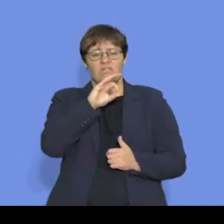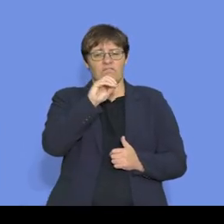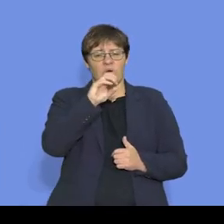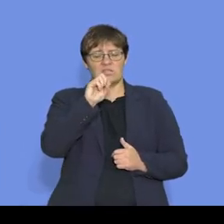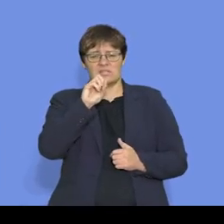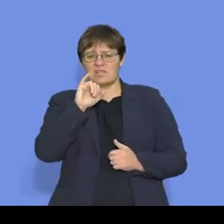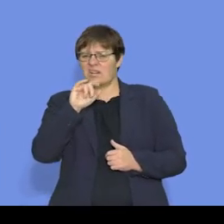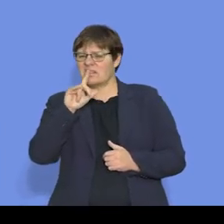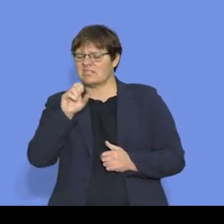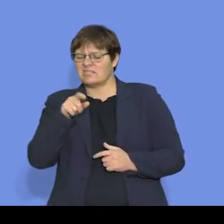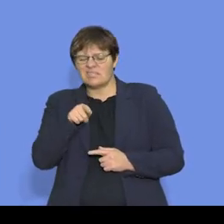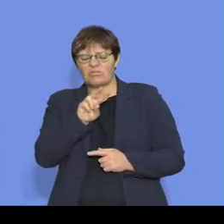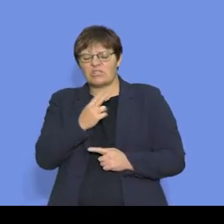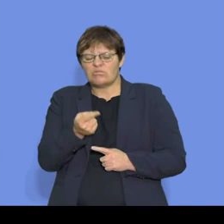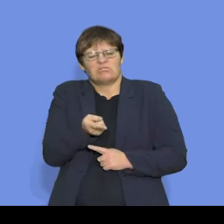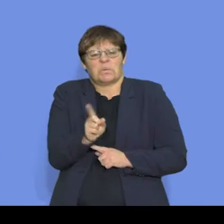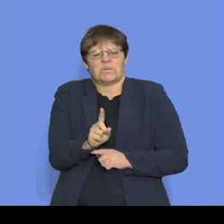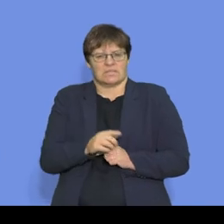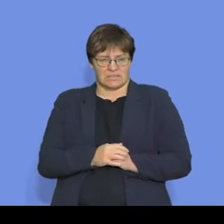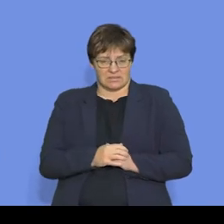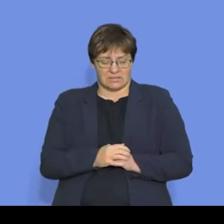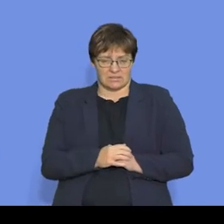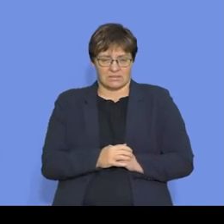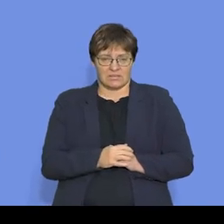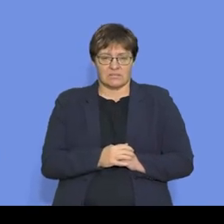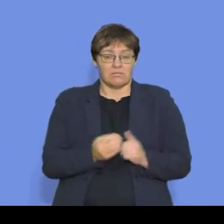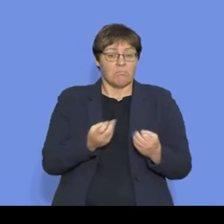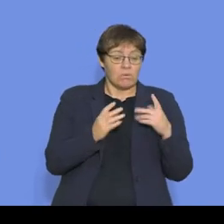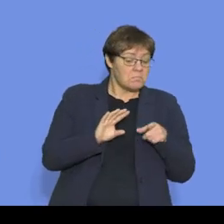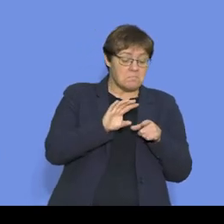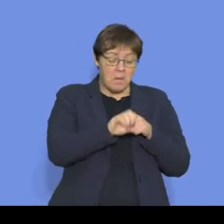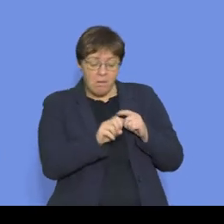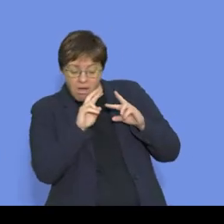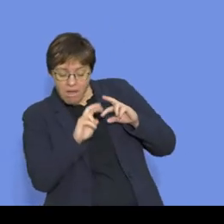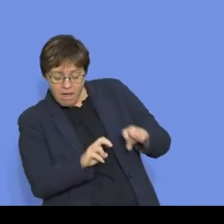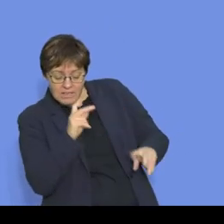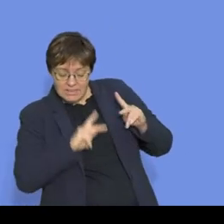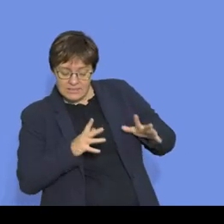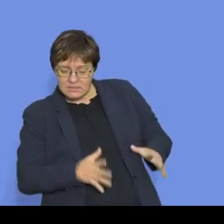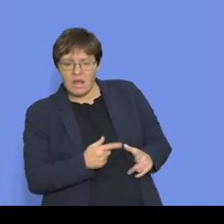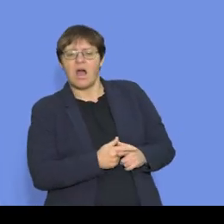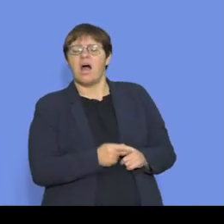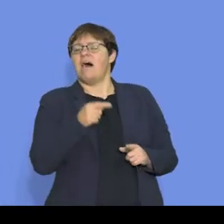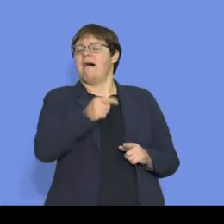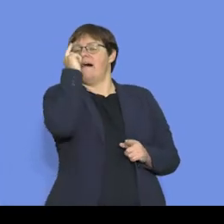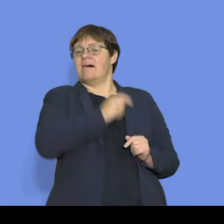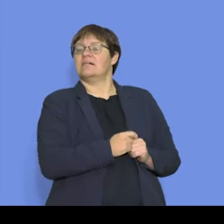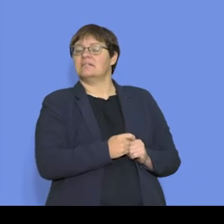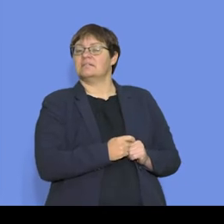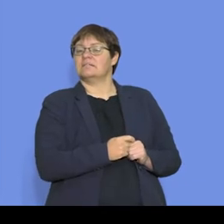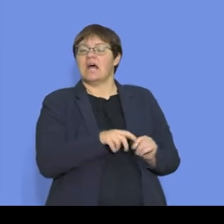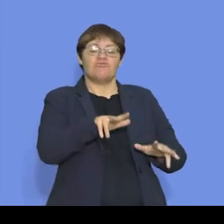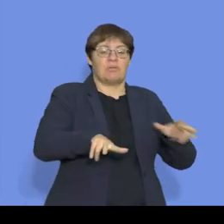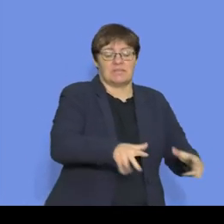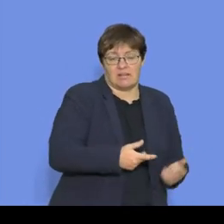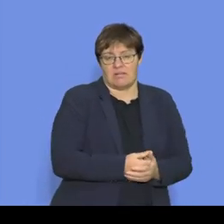transitional fossil? Now, most times when scientists find a fossil, they look at it and they say, aha, that's a reptile, or